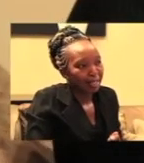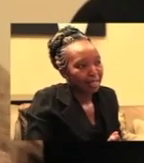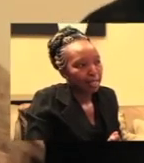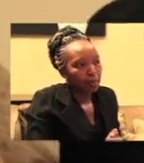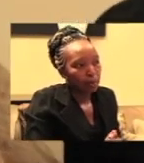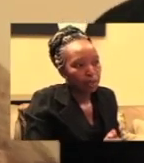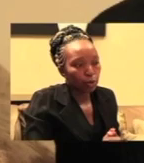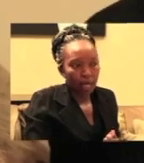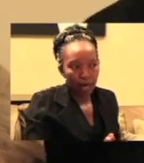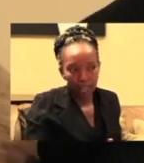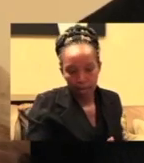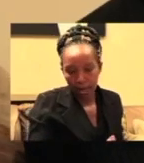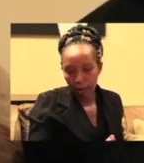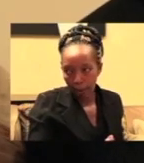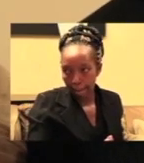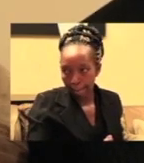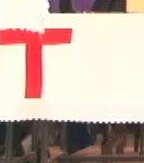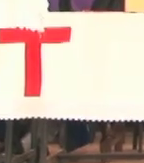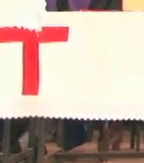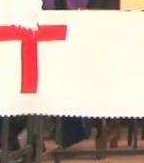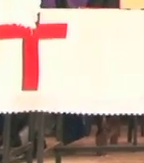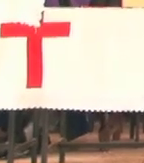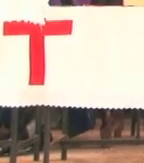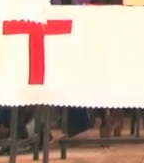Yeah, it's a promise to my husband.